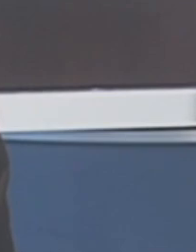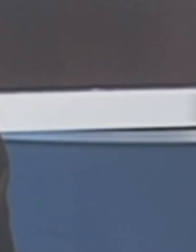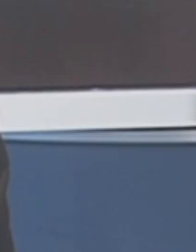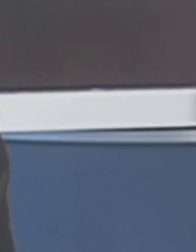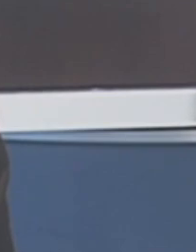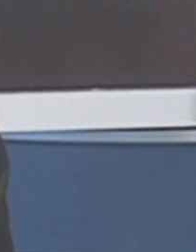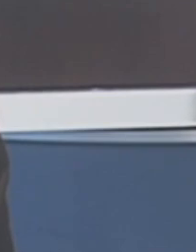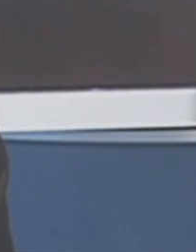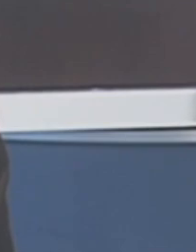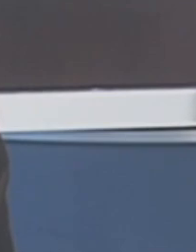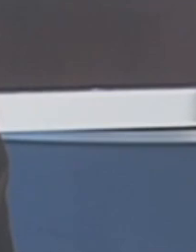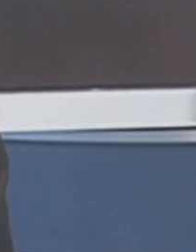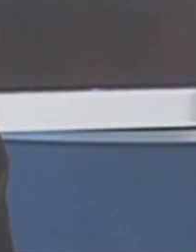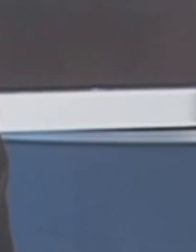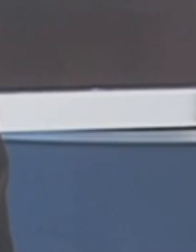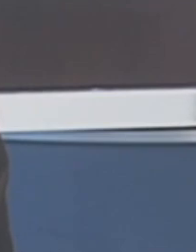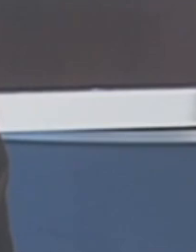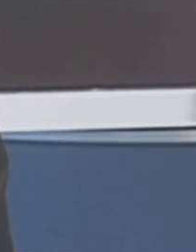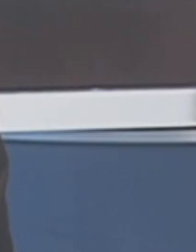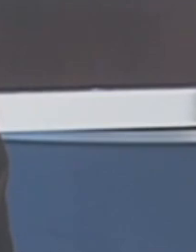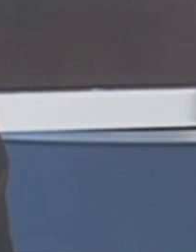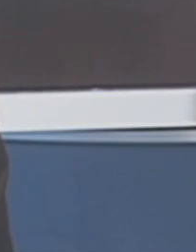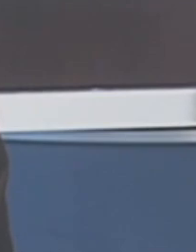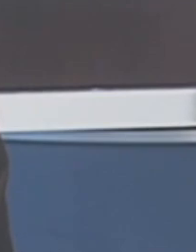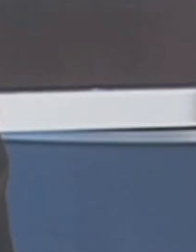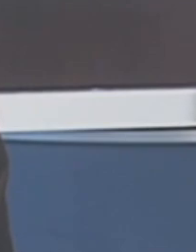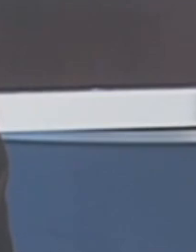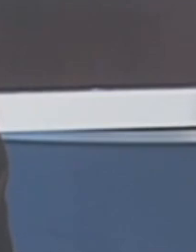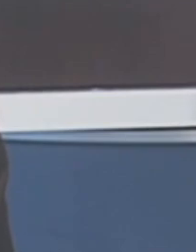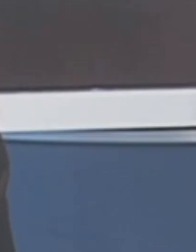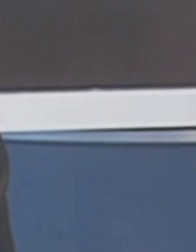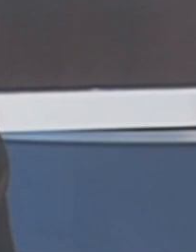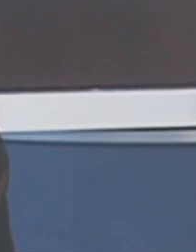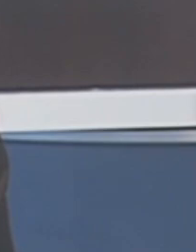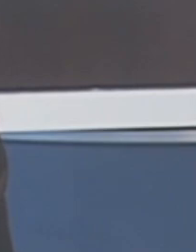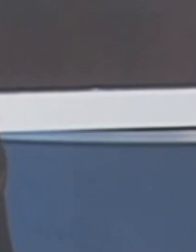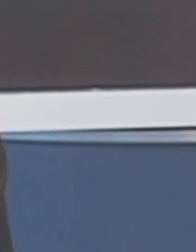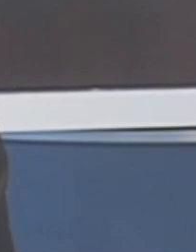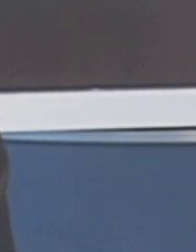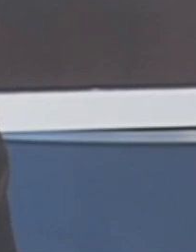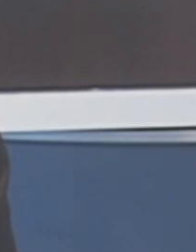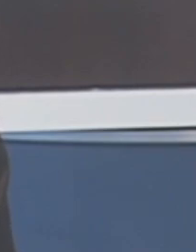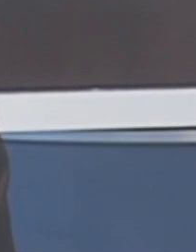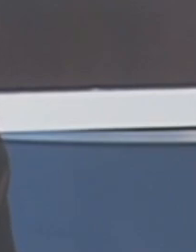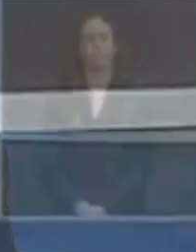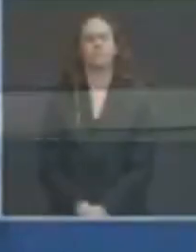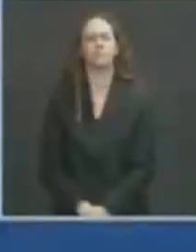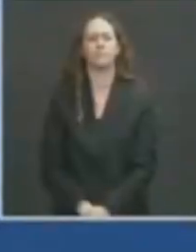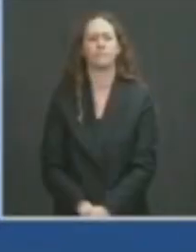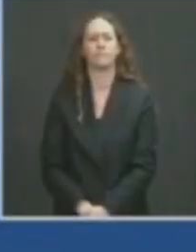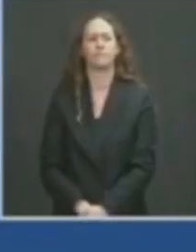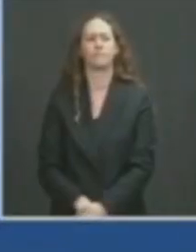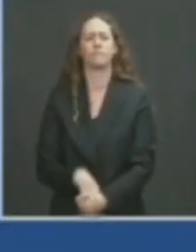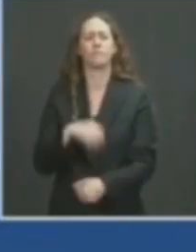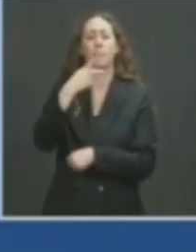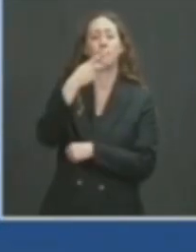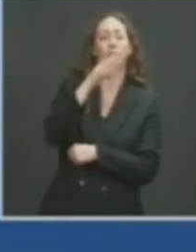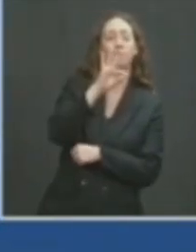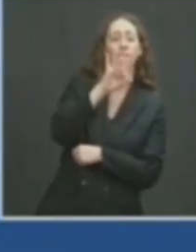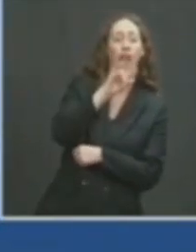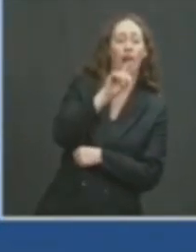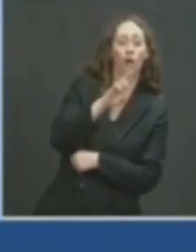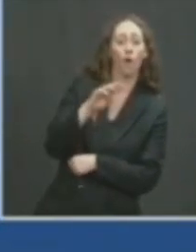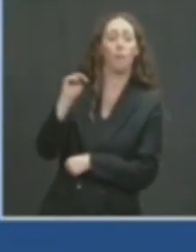for the global COVID response and health security at the U.S. Department of State, Gail Smith. Earlier this week, U.S. President Joe